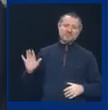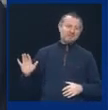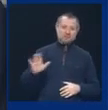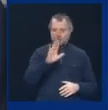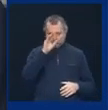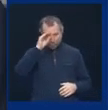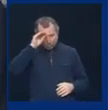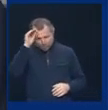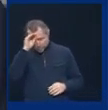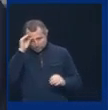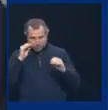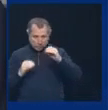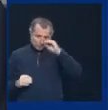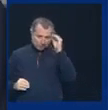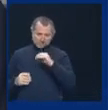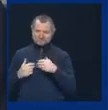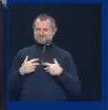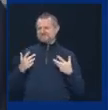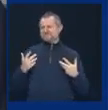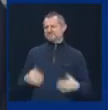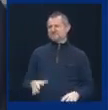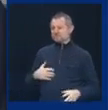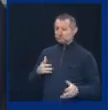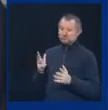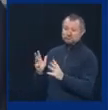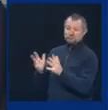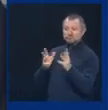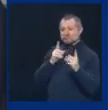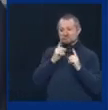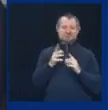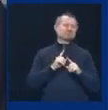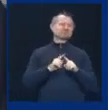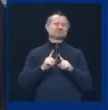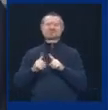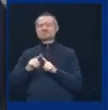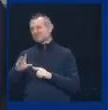50 experts a day. Some say it goes up, some say